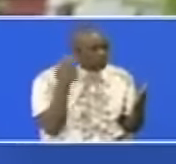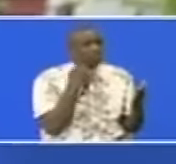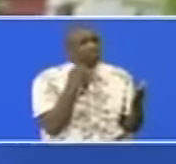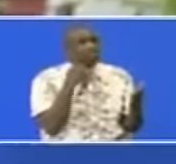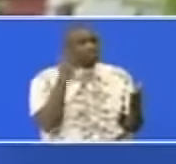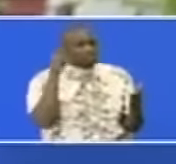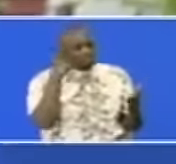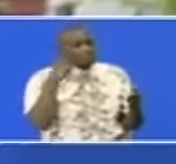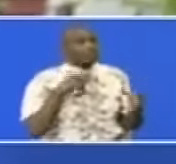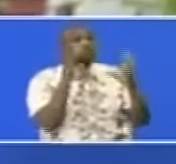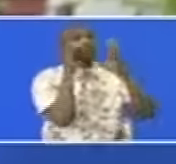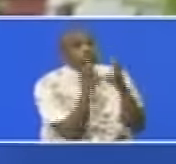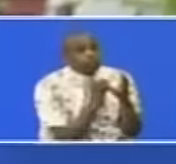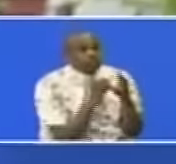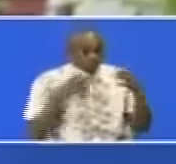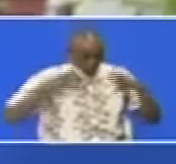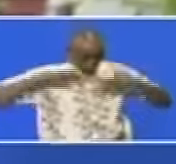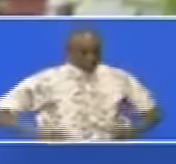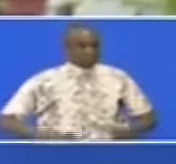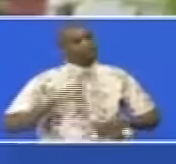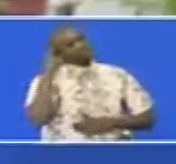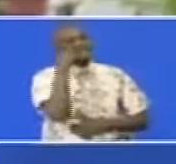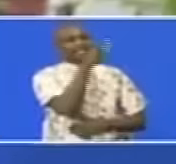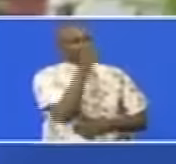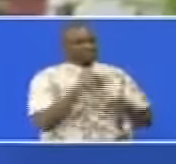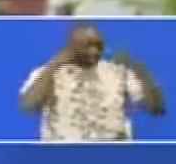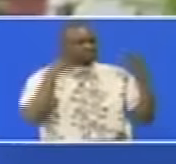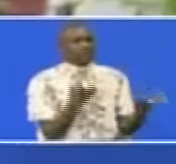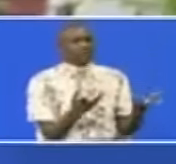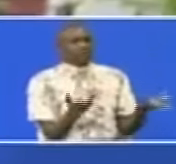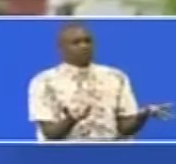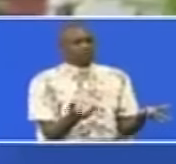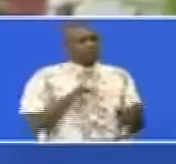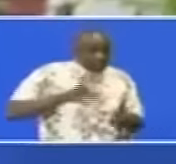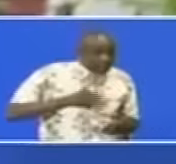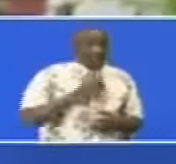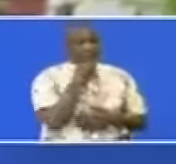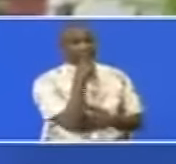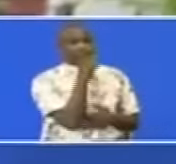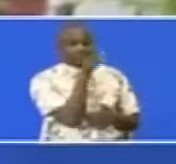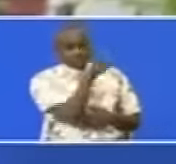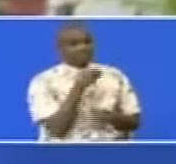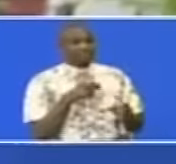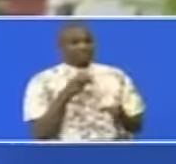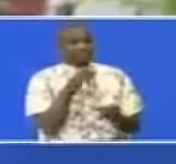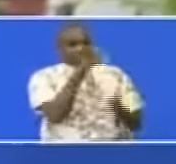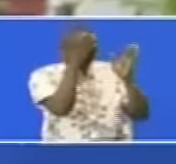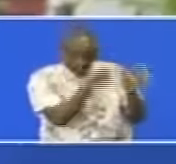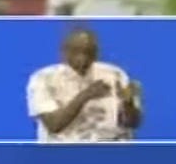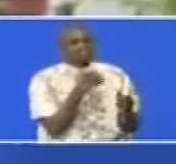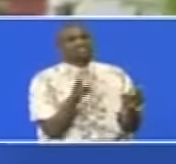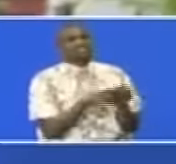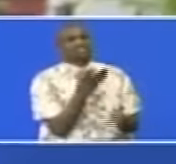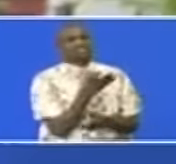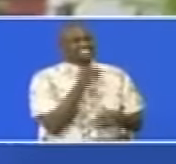any bearded guy in some kanzu is a dangerous character. So you find women or even men saying, I'm not taking that flight because that guy is a mate. The